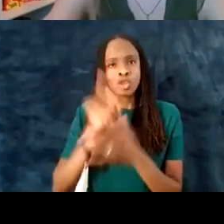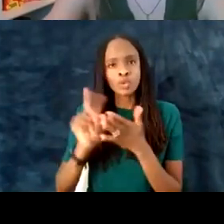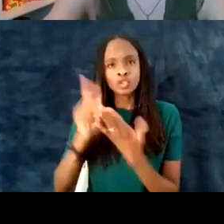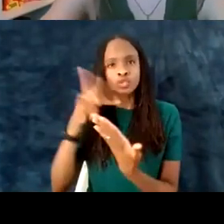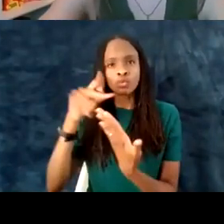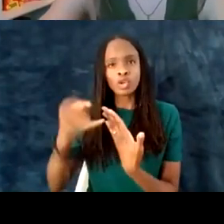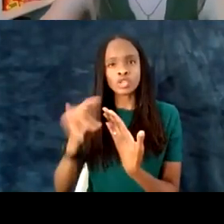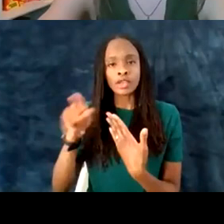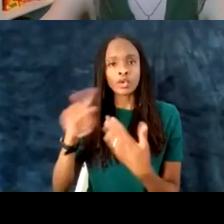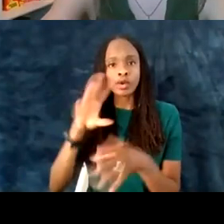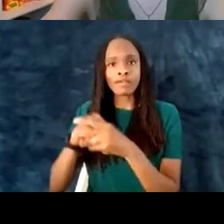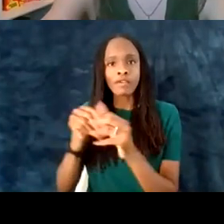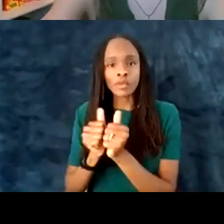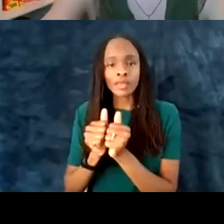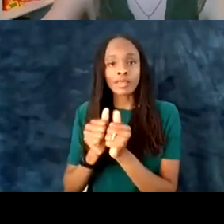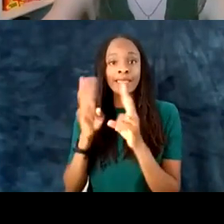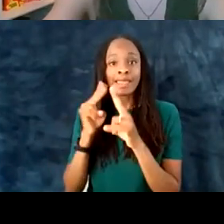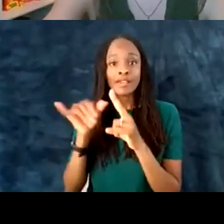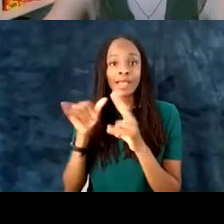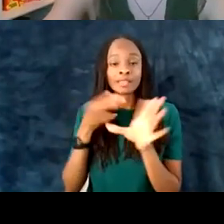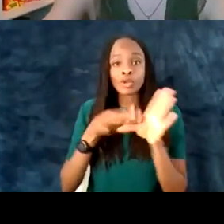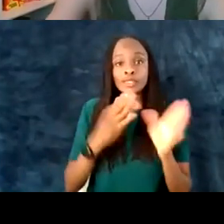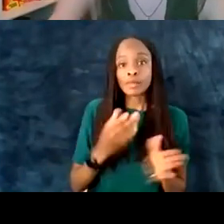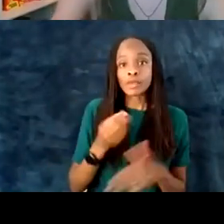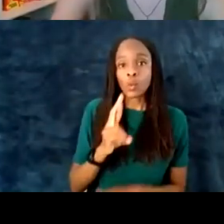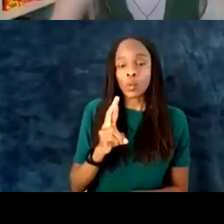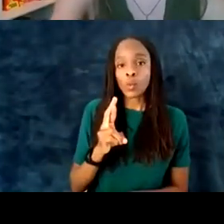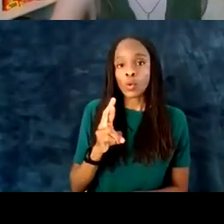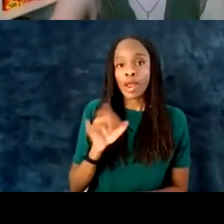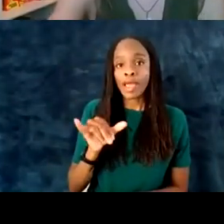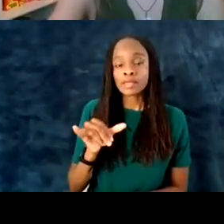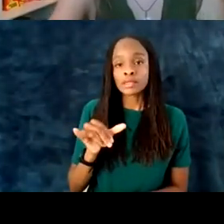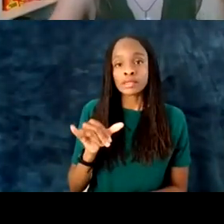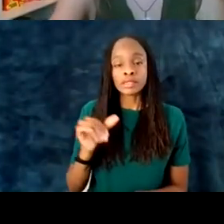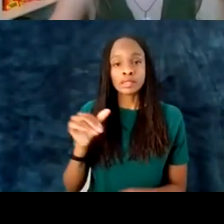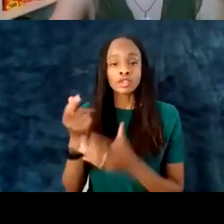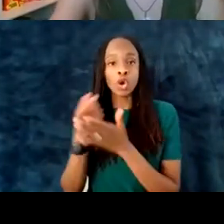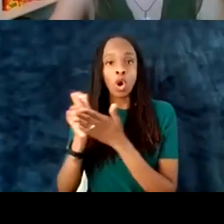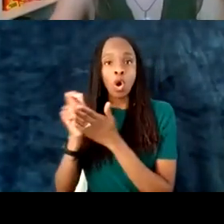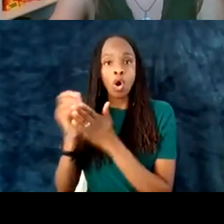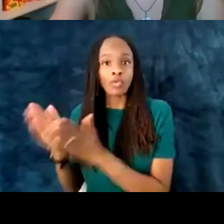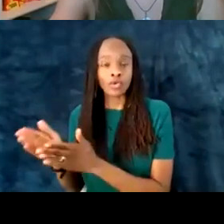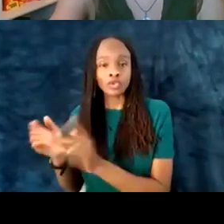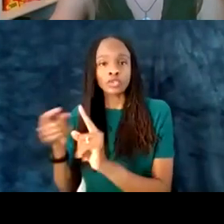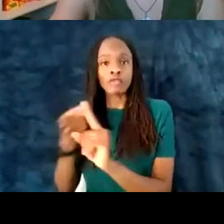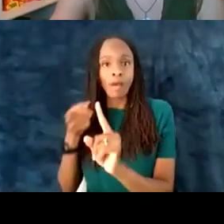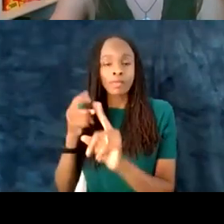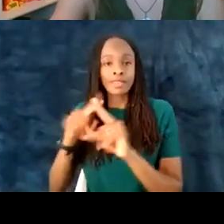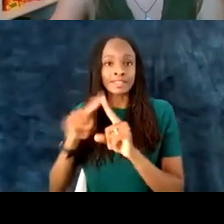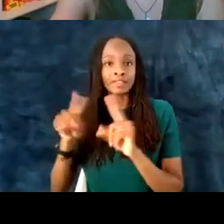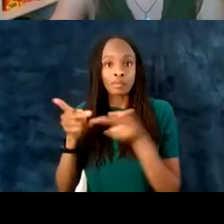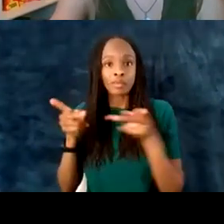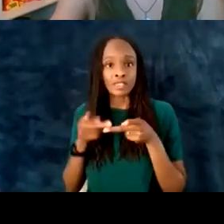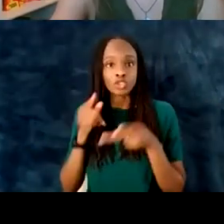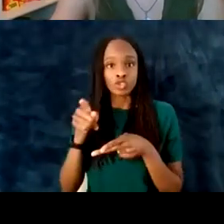that you've engaged with either as participants or as, you know, or as authors from the different positions that you've